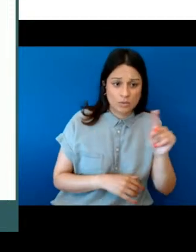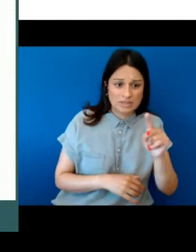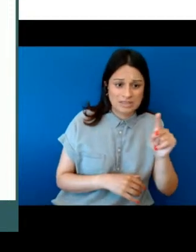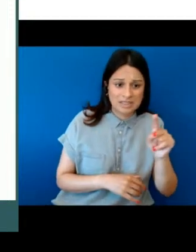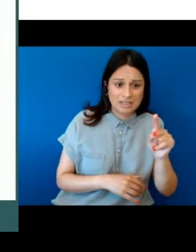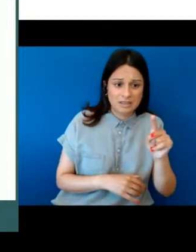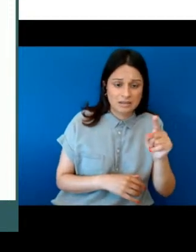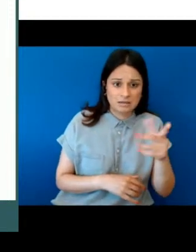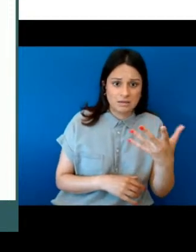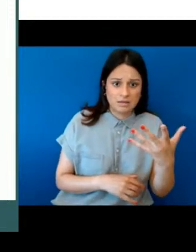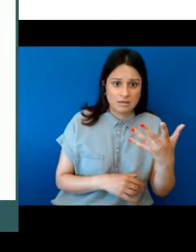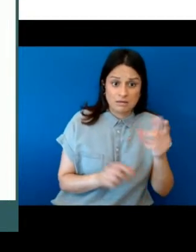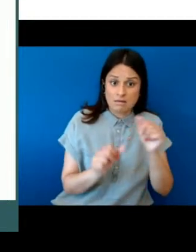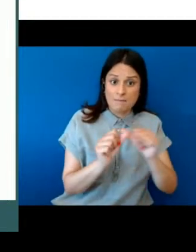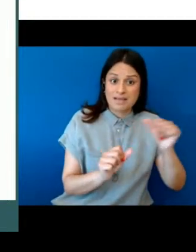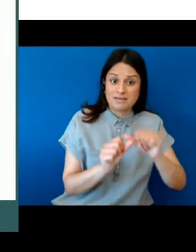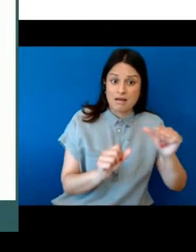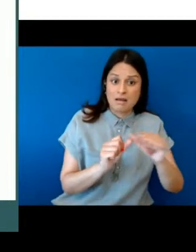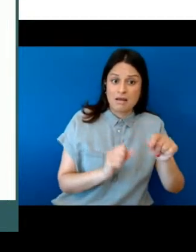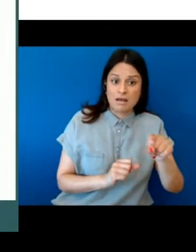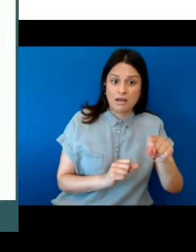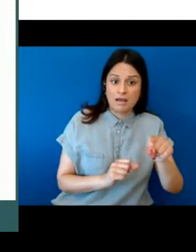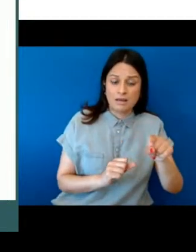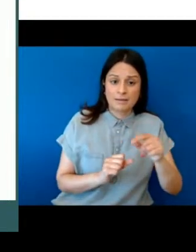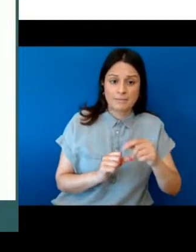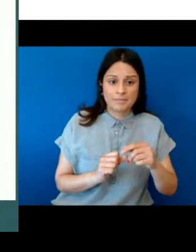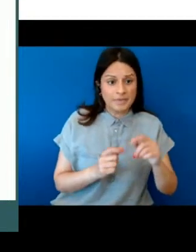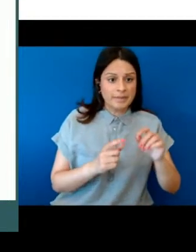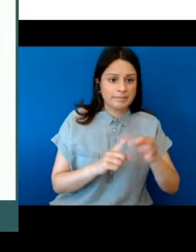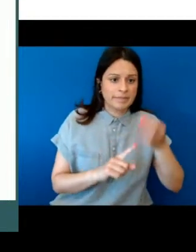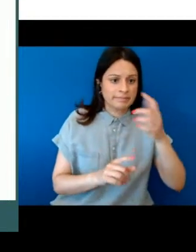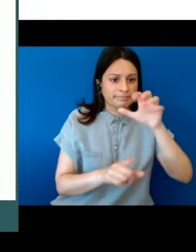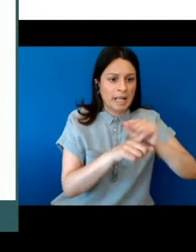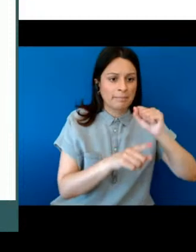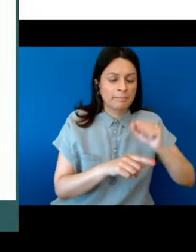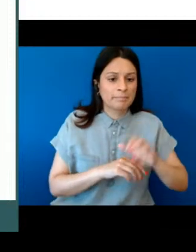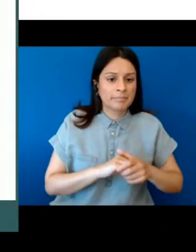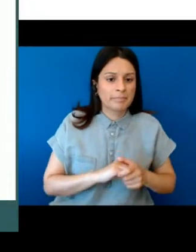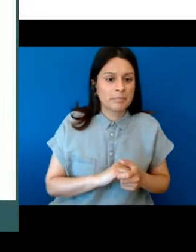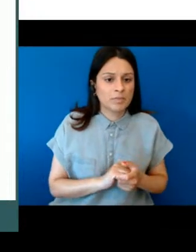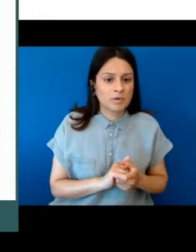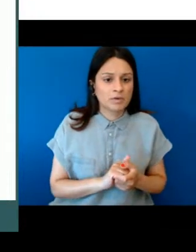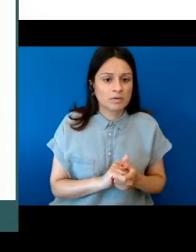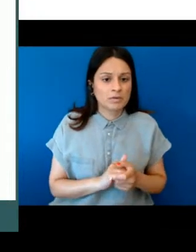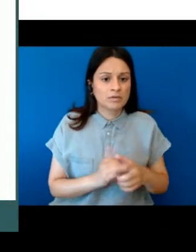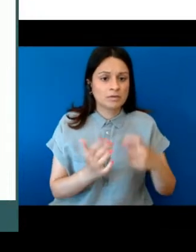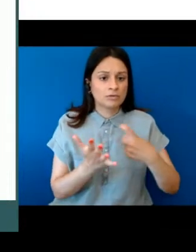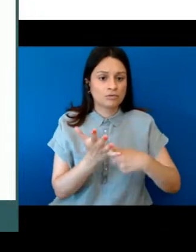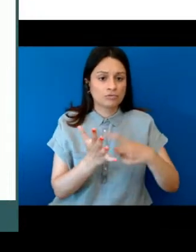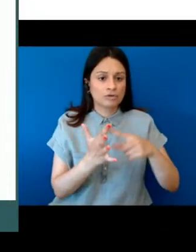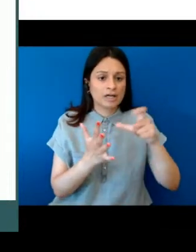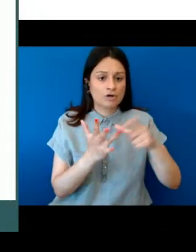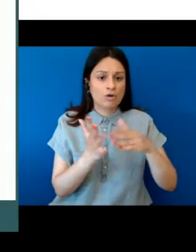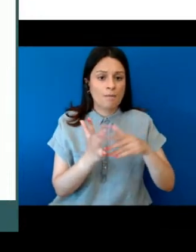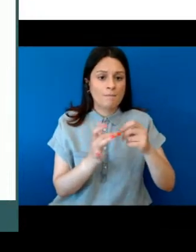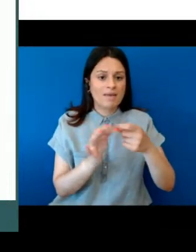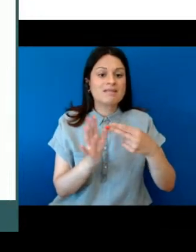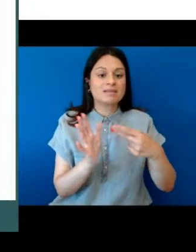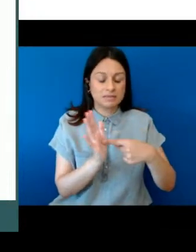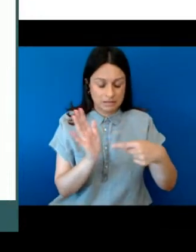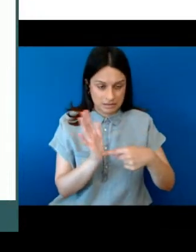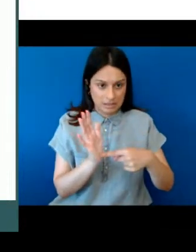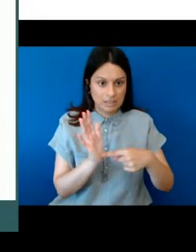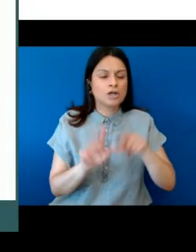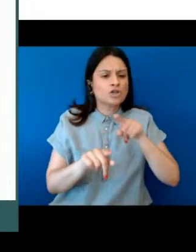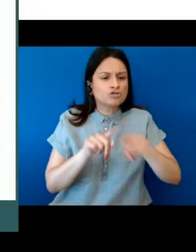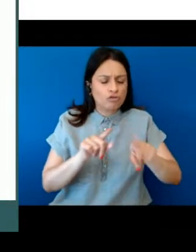much better. So that's one use of recombinants. The other role is trying to differentiate and particularly